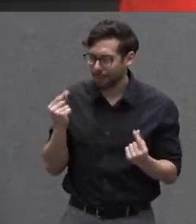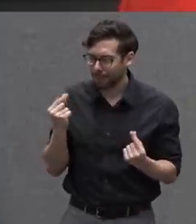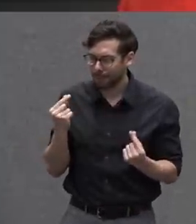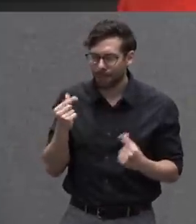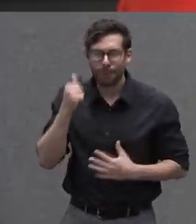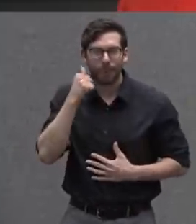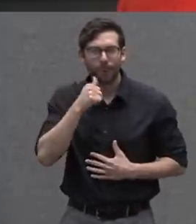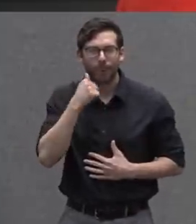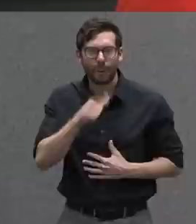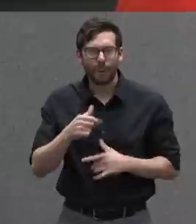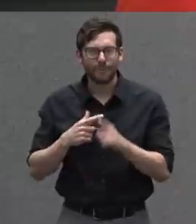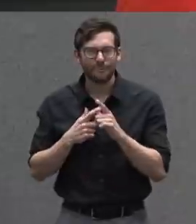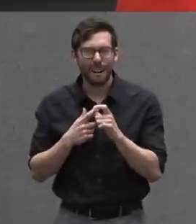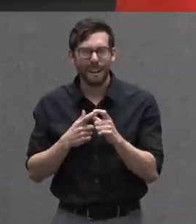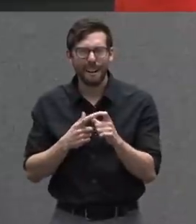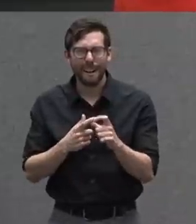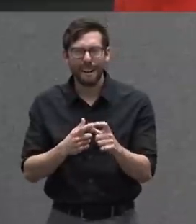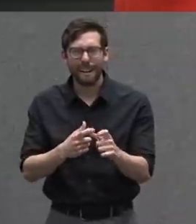She's running.